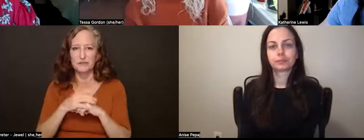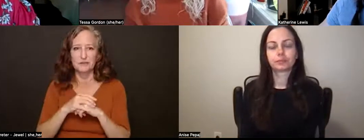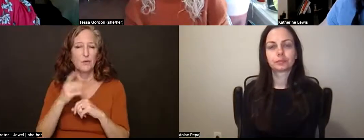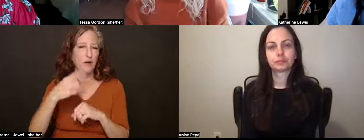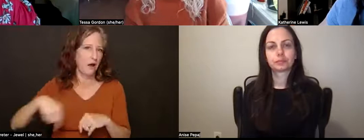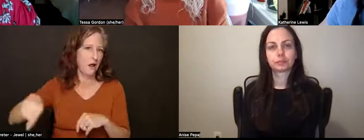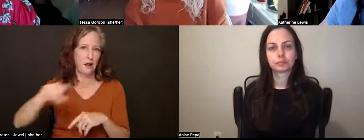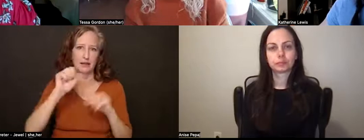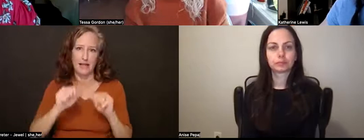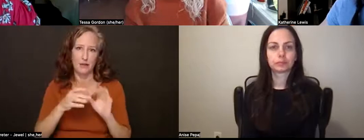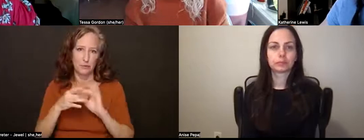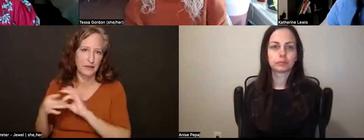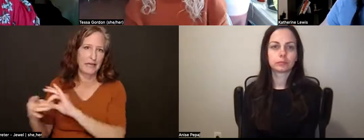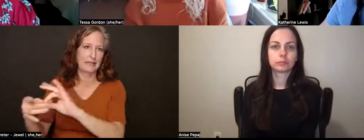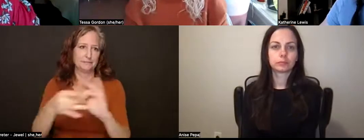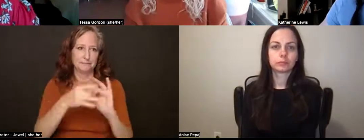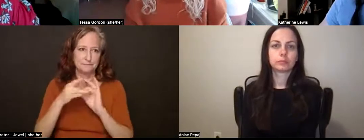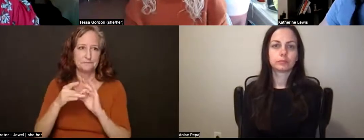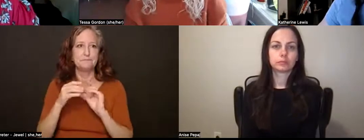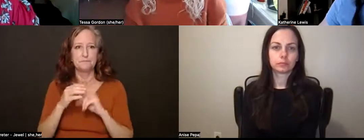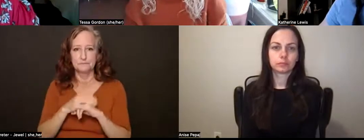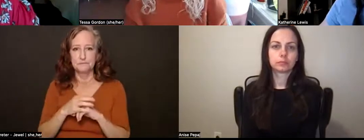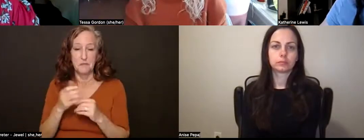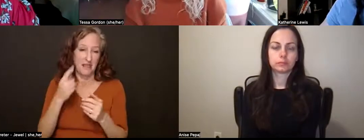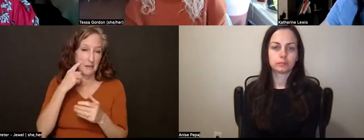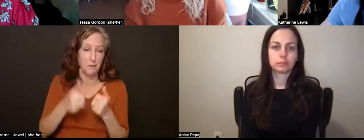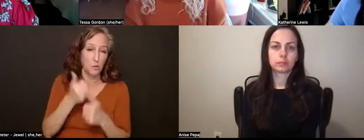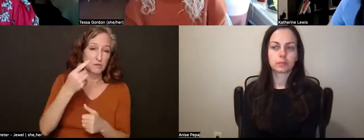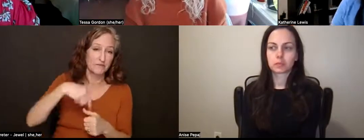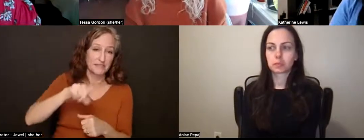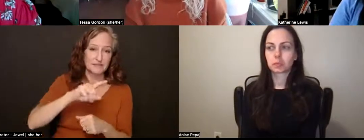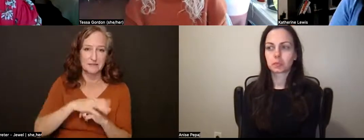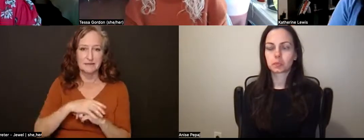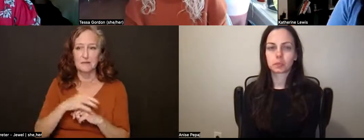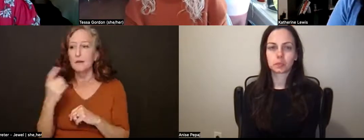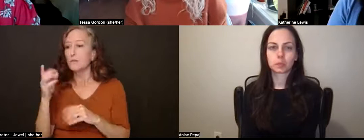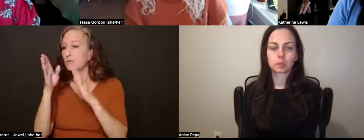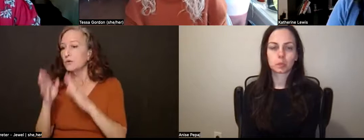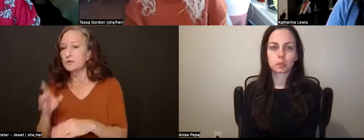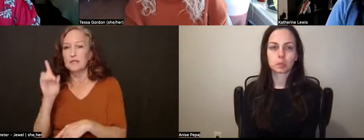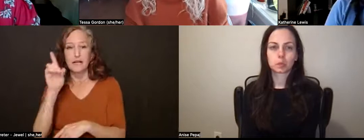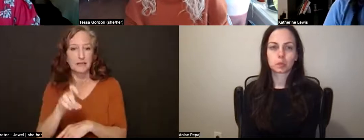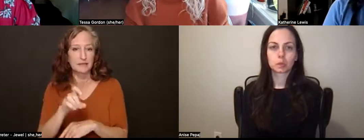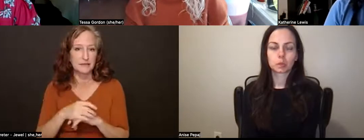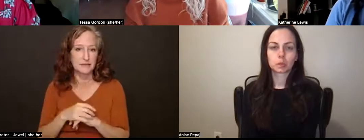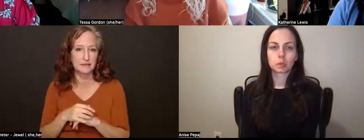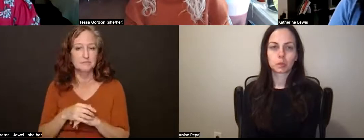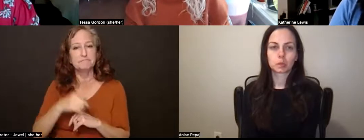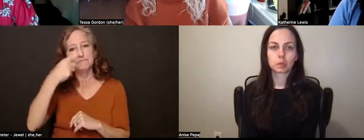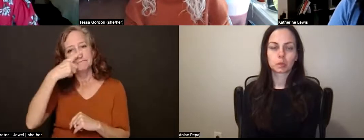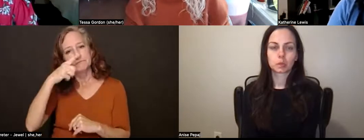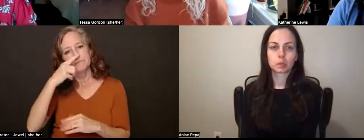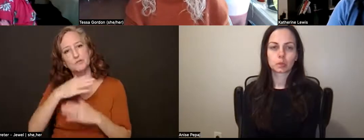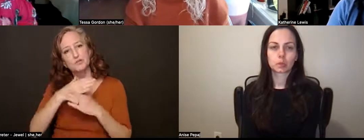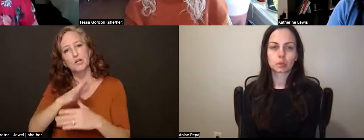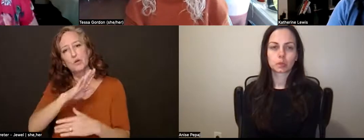relate to, at least most of us. I don't want to speak for everyone, but we have someone that asks, can you please share your thoughts